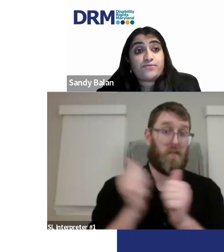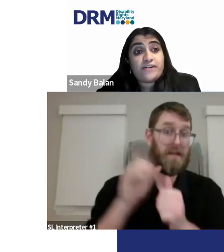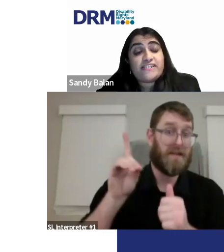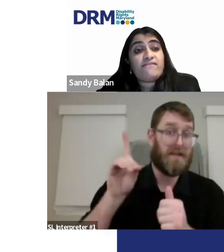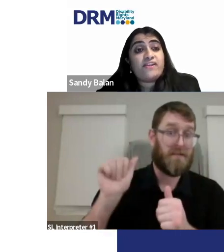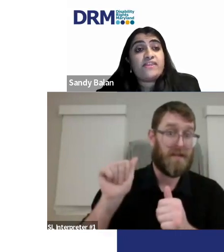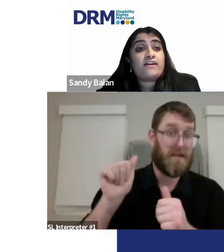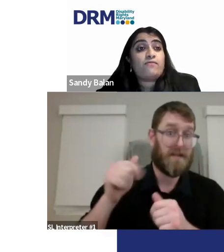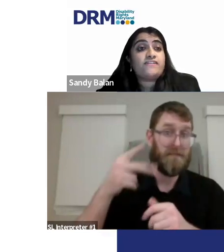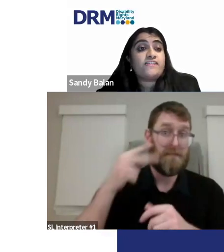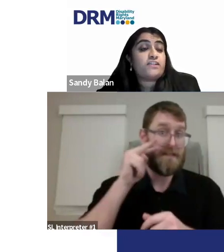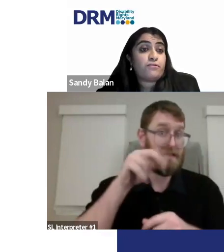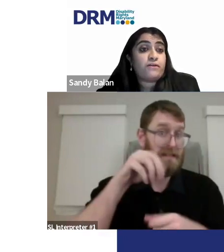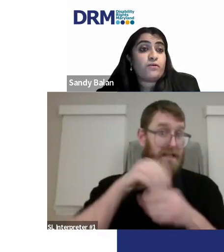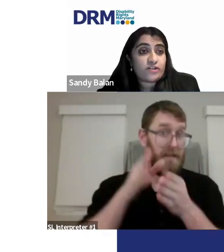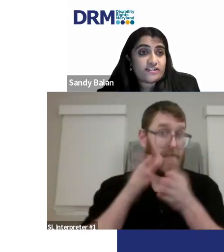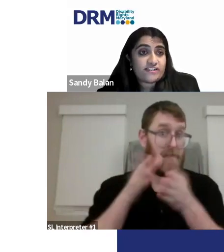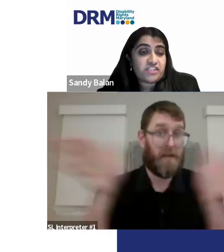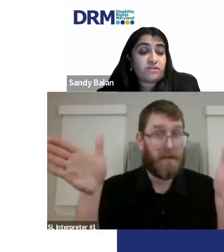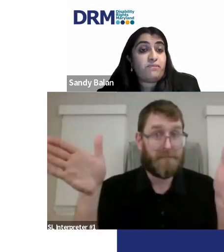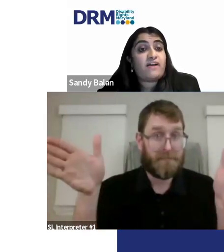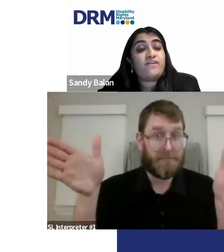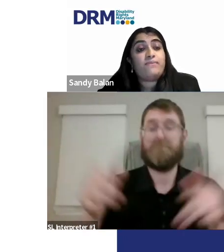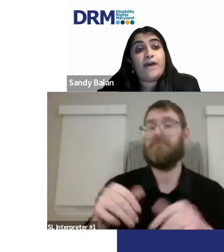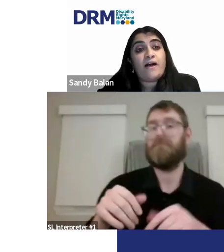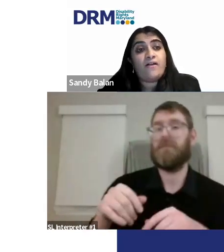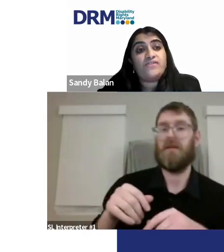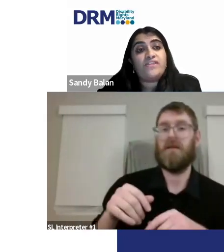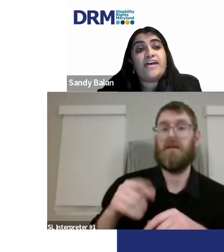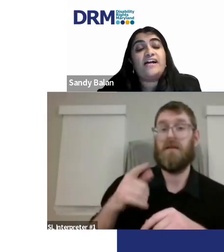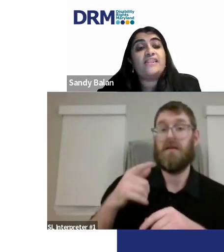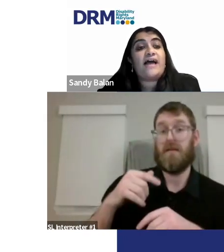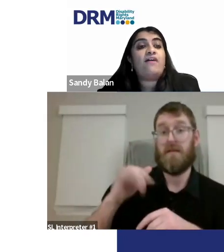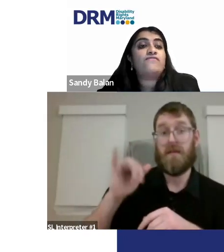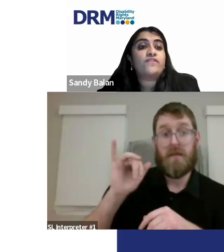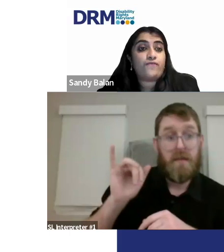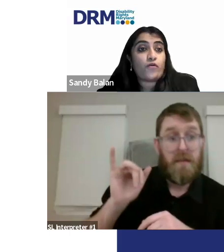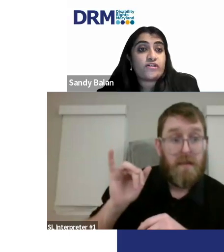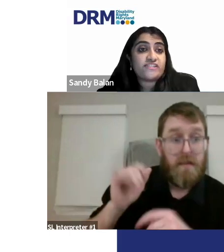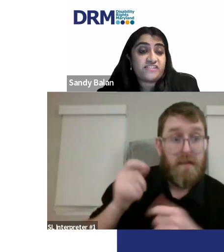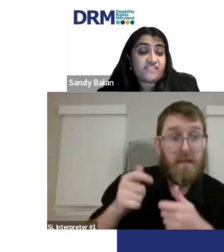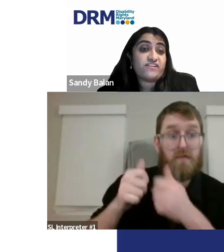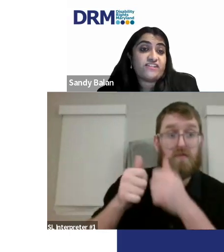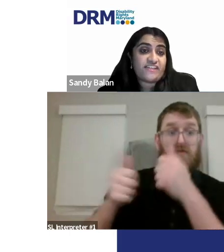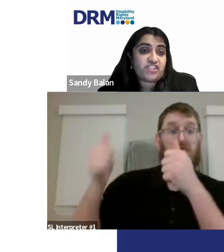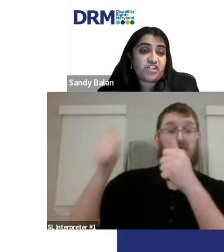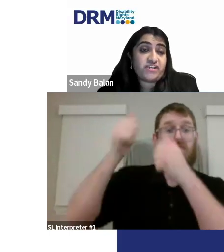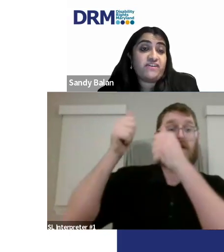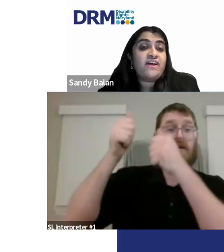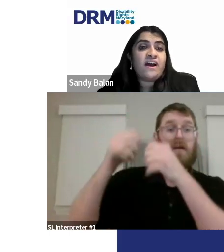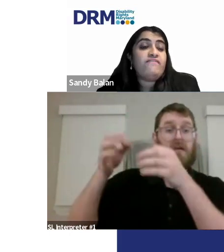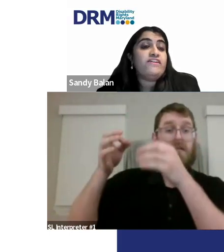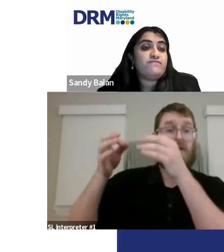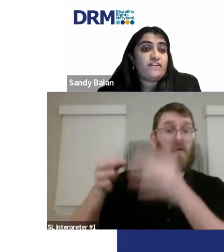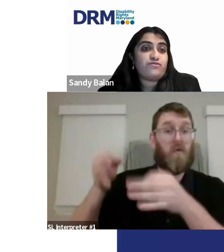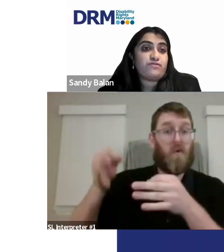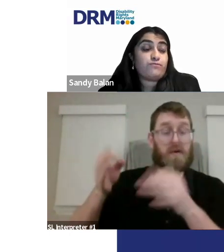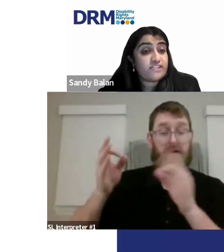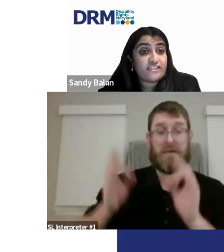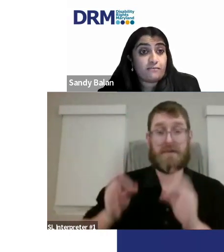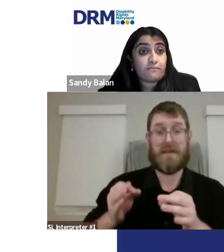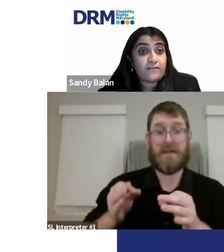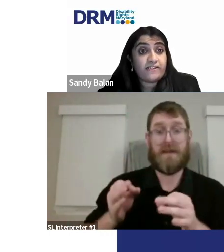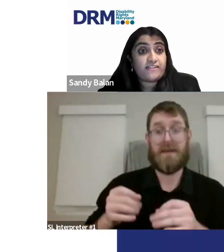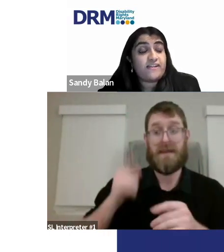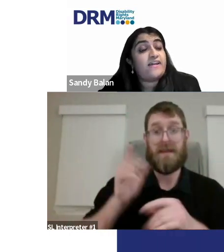In 1927, there was the Supreme Court decision, Buck v. Bell, that allowed for the forced sterilization of